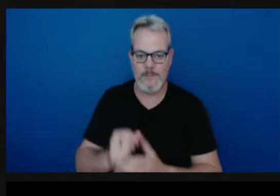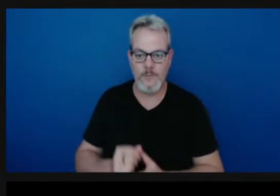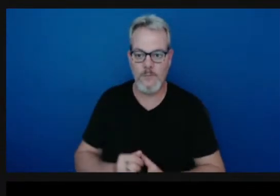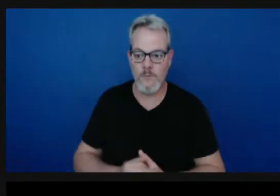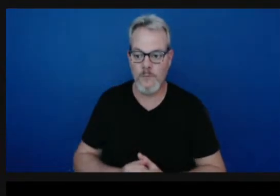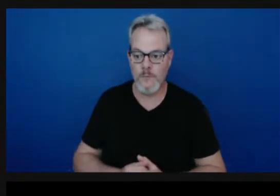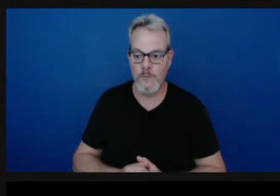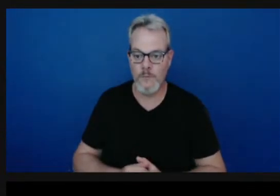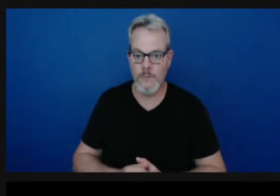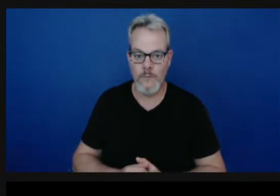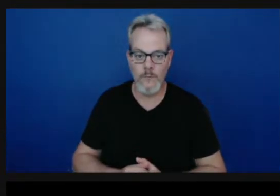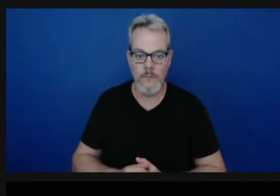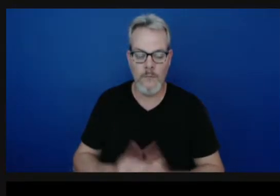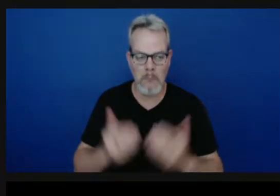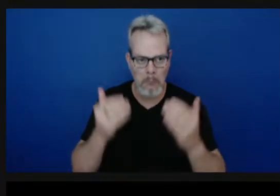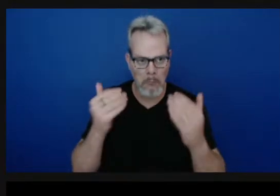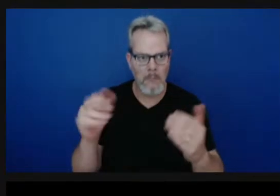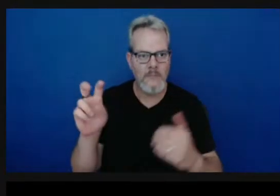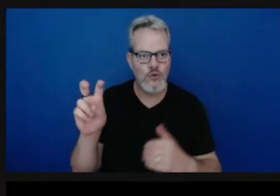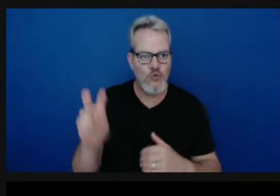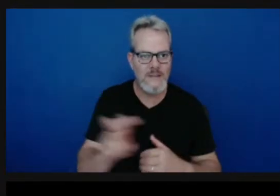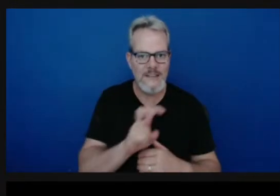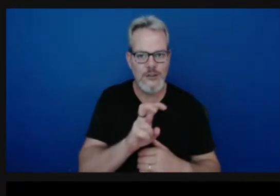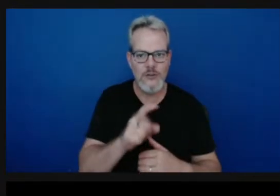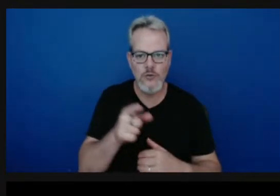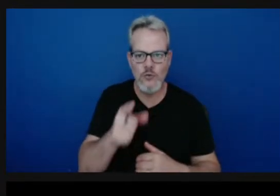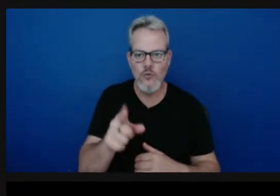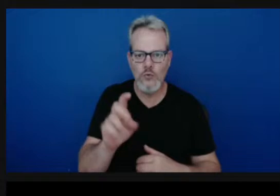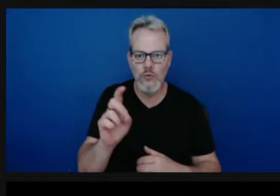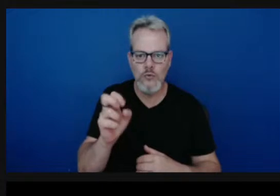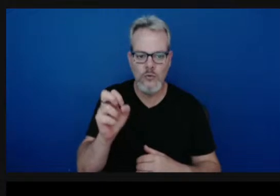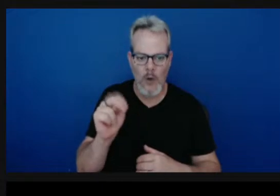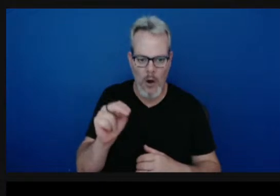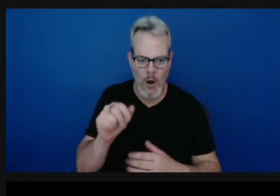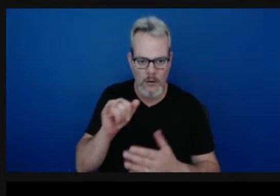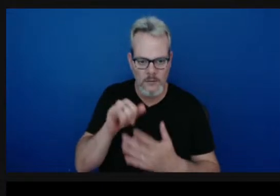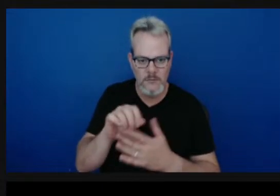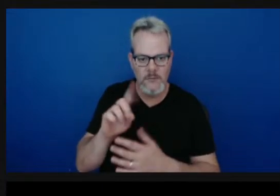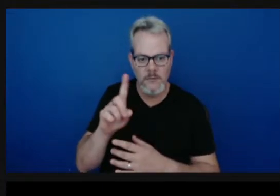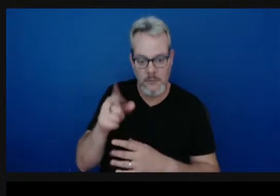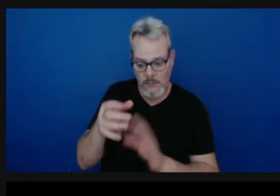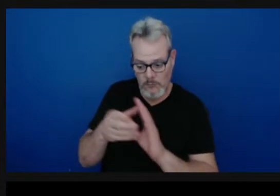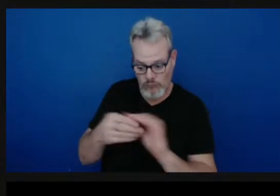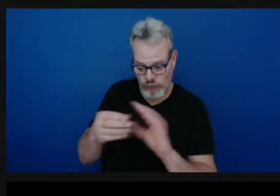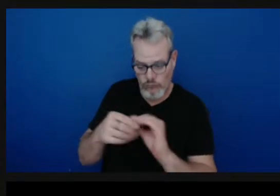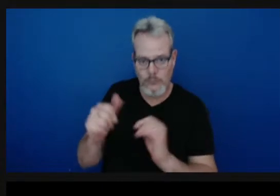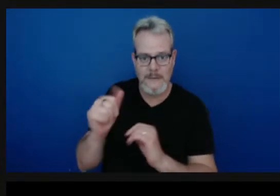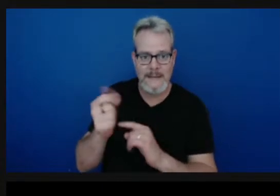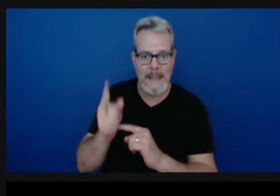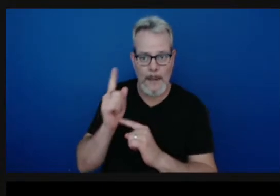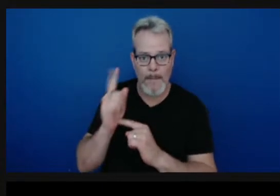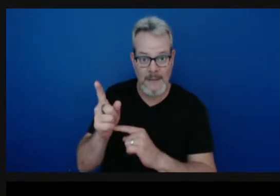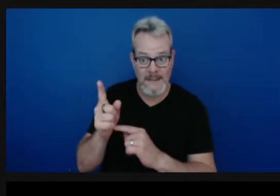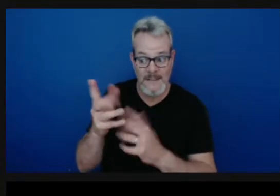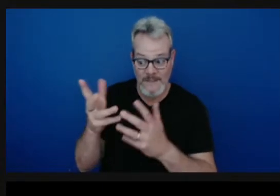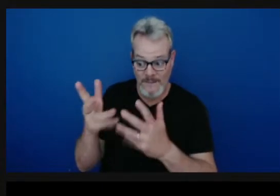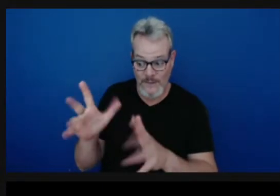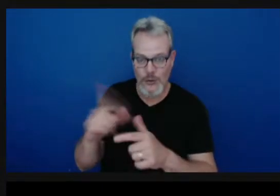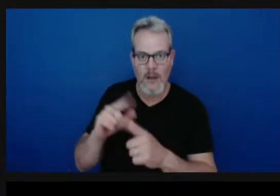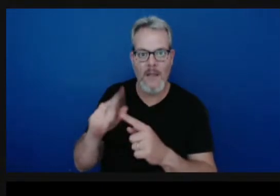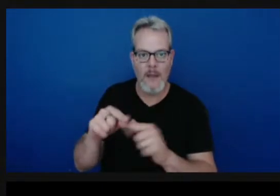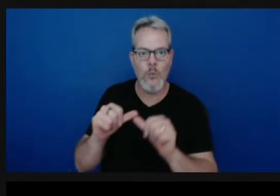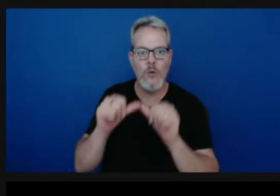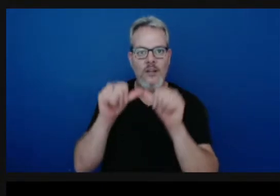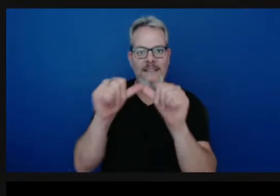So let's transition to Don. This will be 10 minutes, and then we'll come back and continue the story